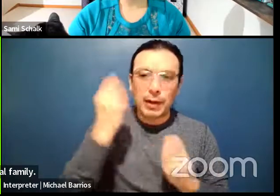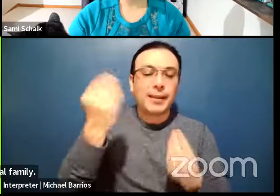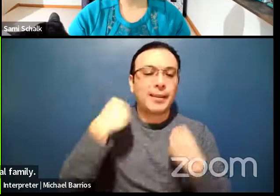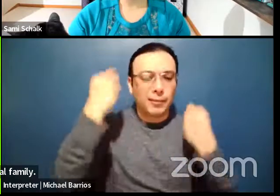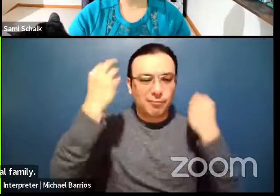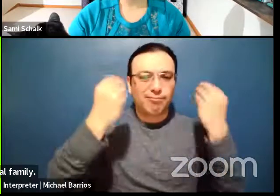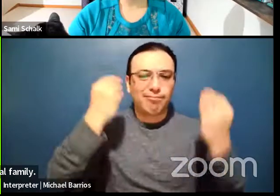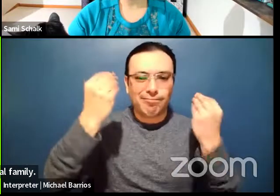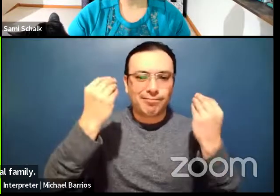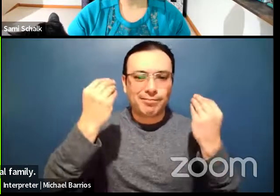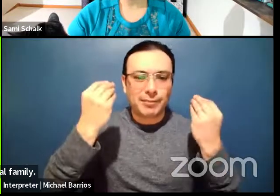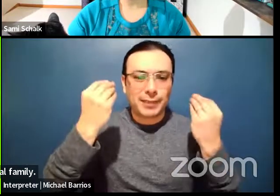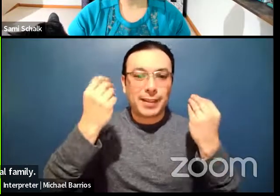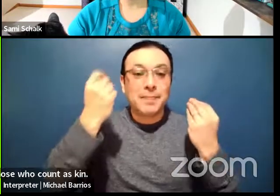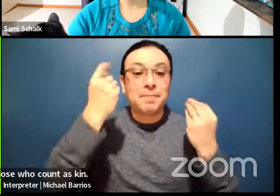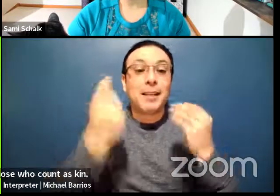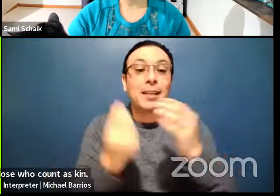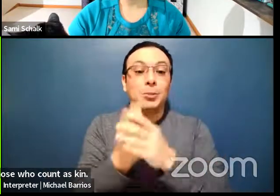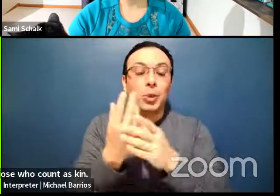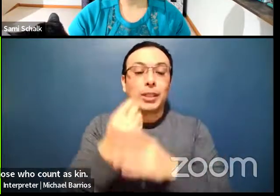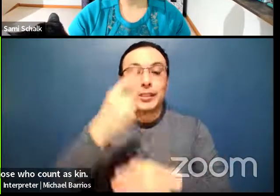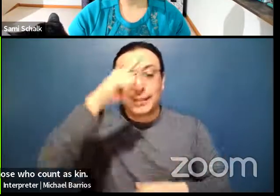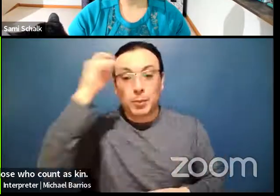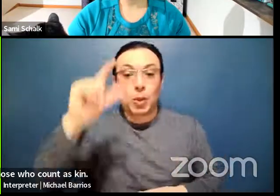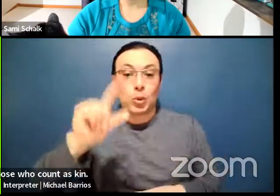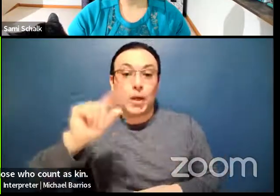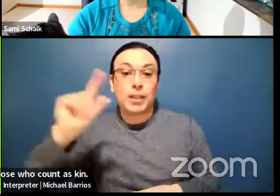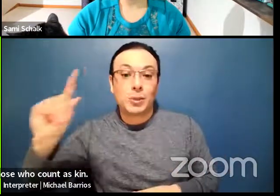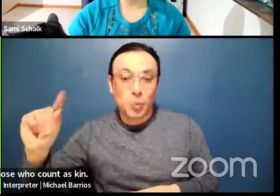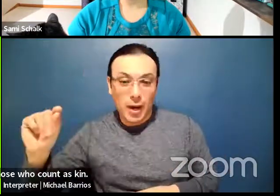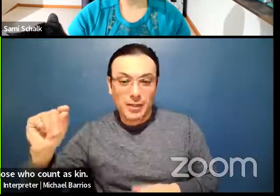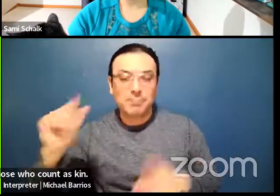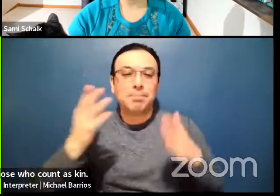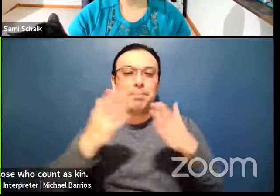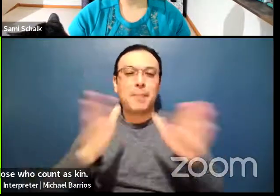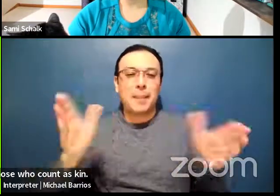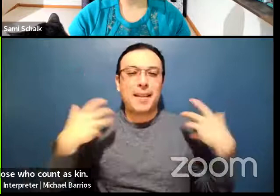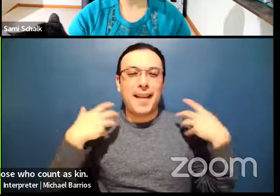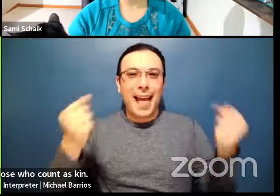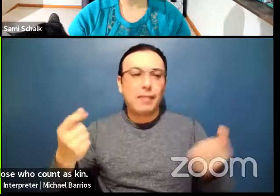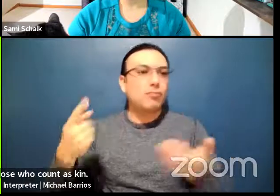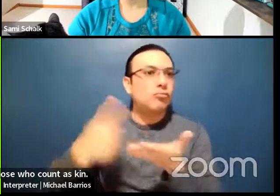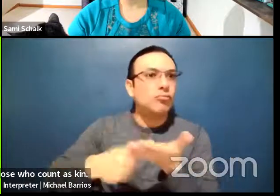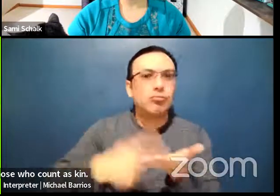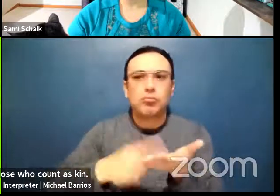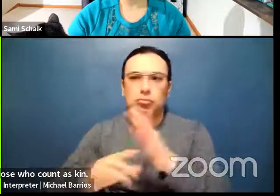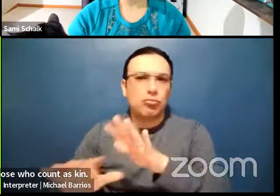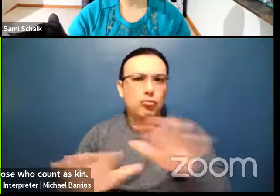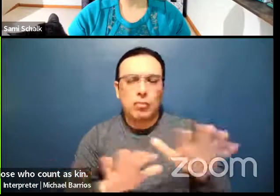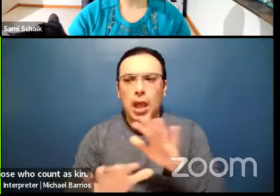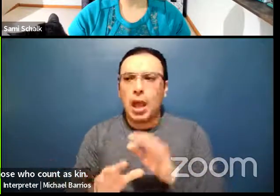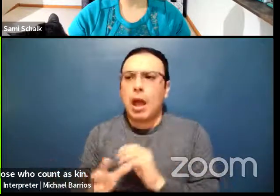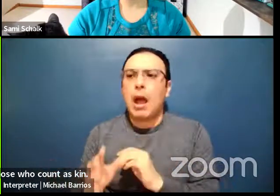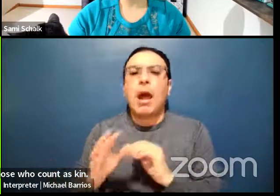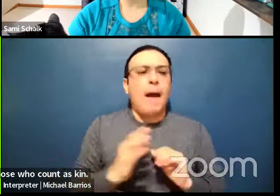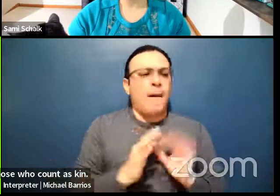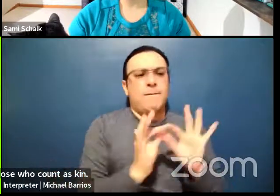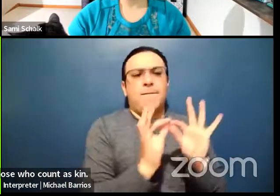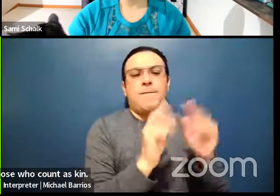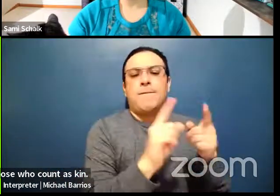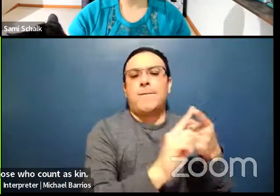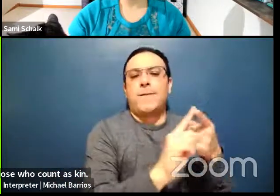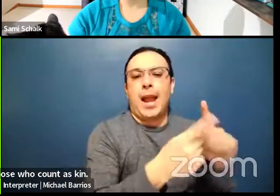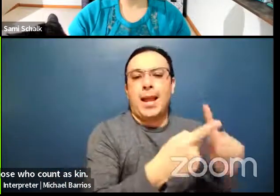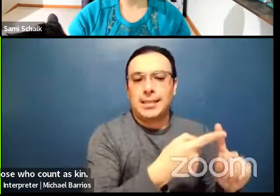framed friendship and the practice of visiting friends or anyone outside of immediate family as hazardous to collective